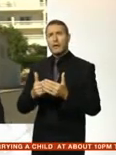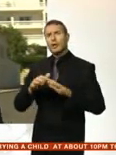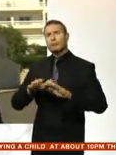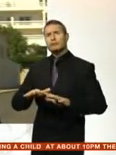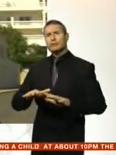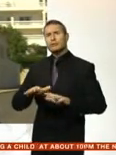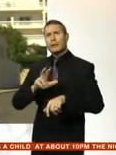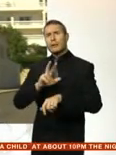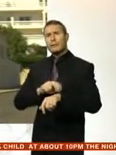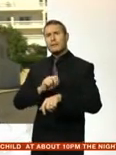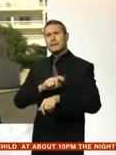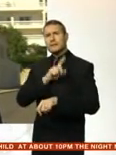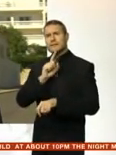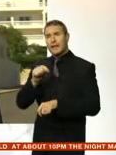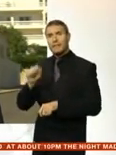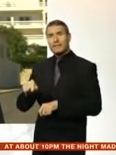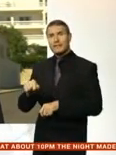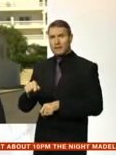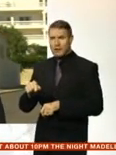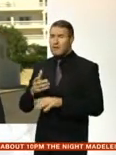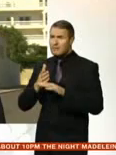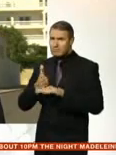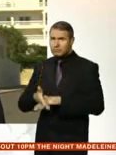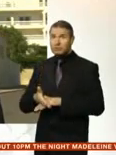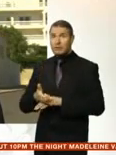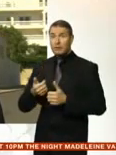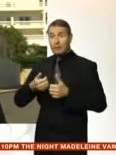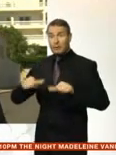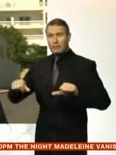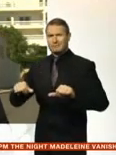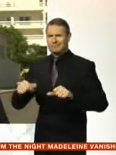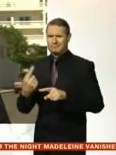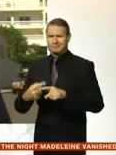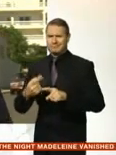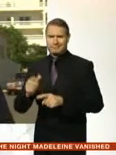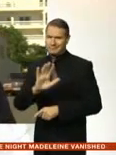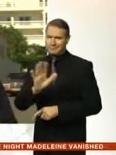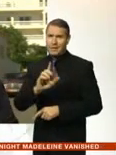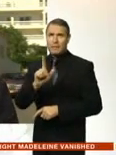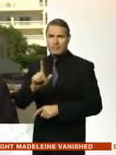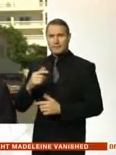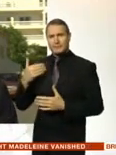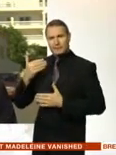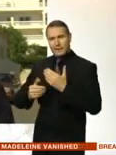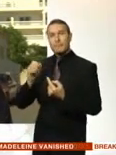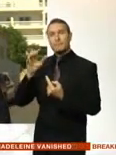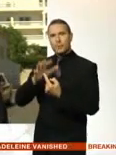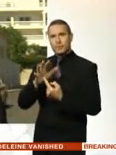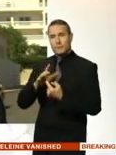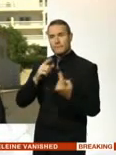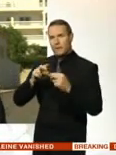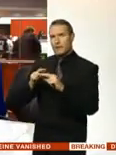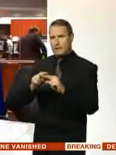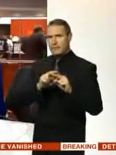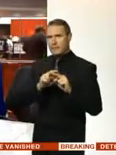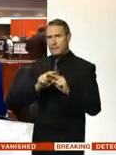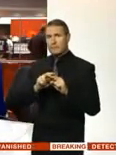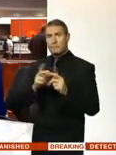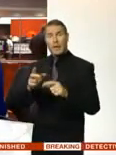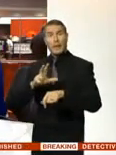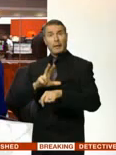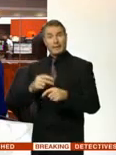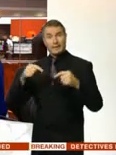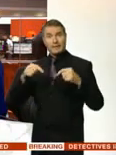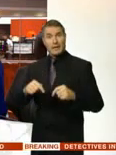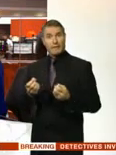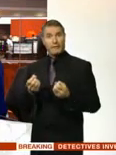say this case is a long slog. It won't be solved imminently. But I think this is an important step forward. And police here have issued